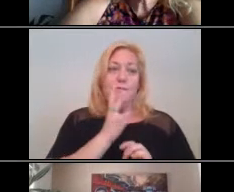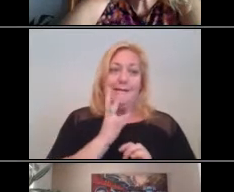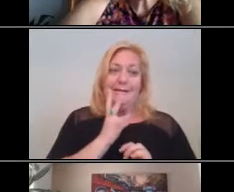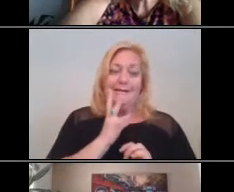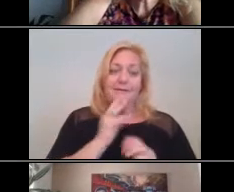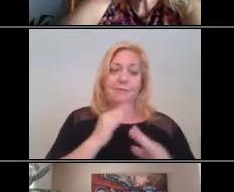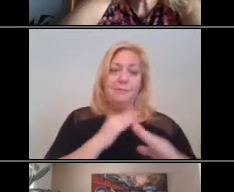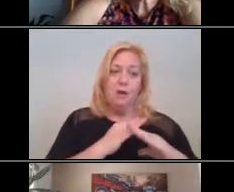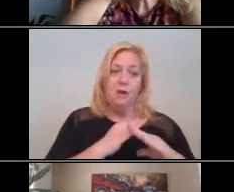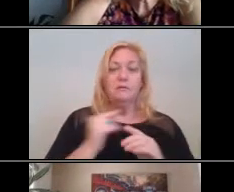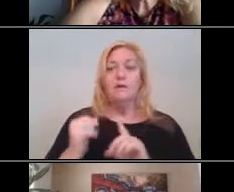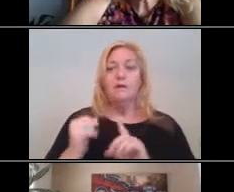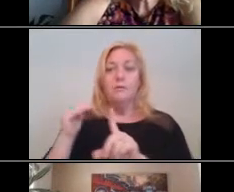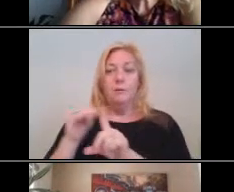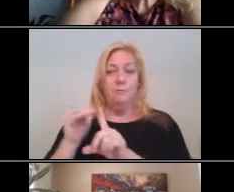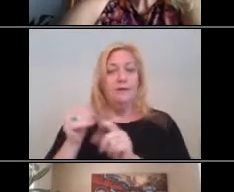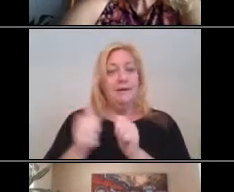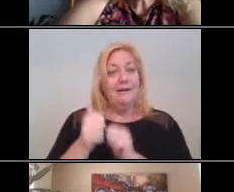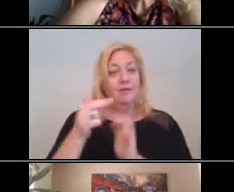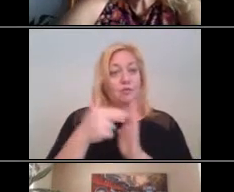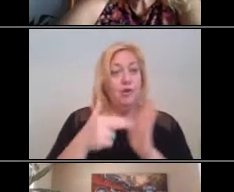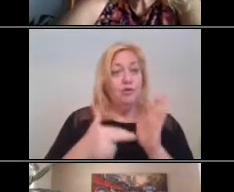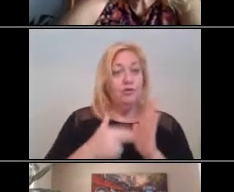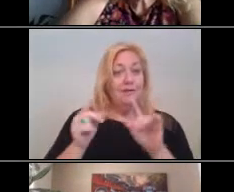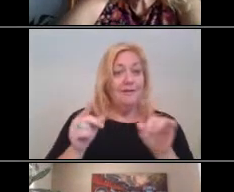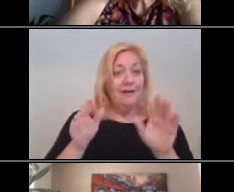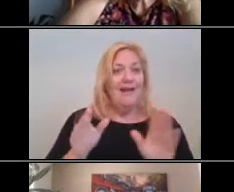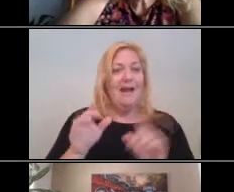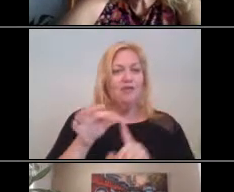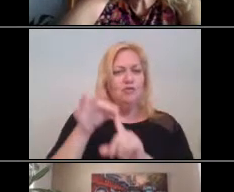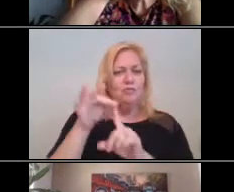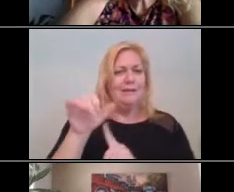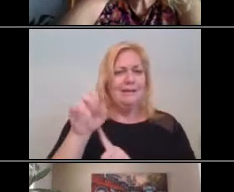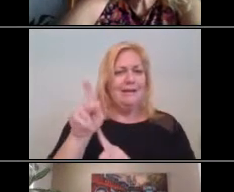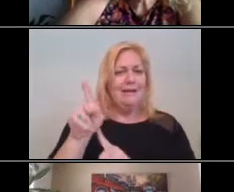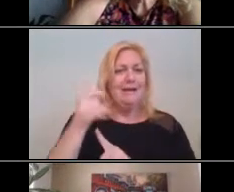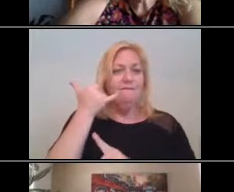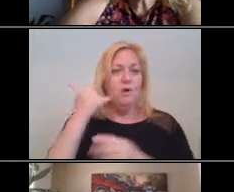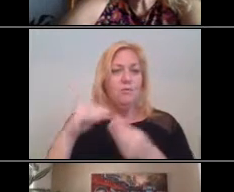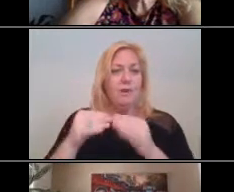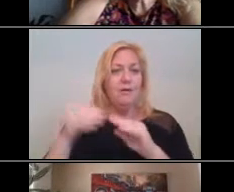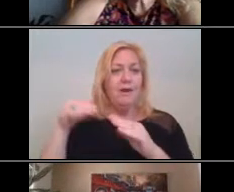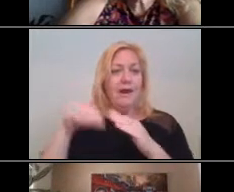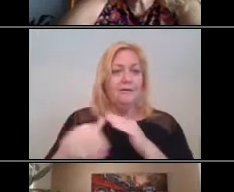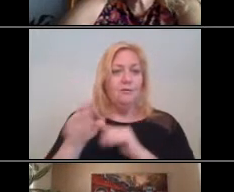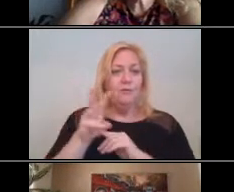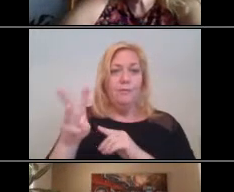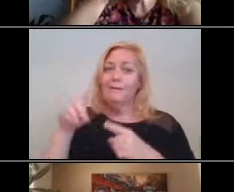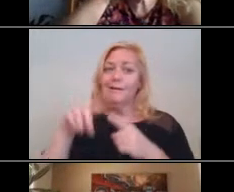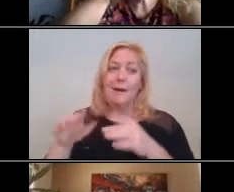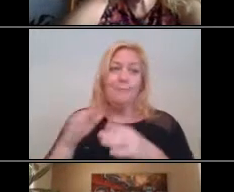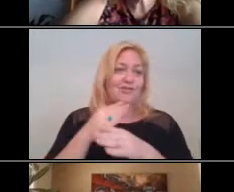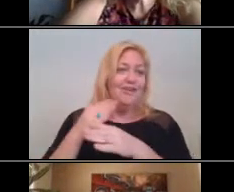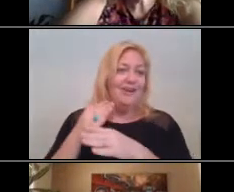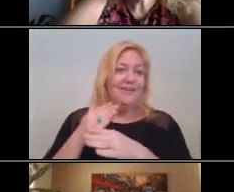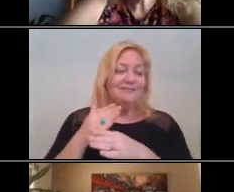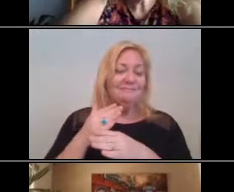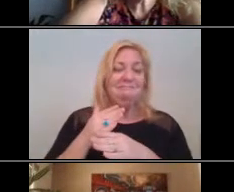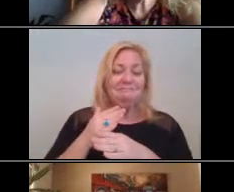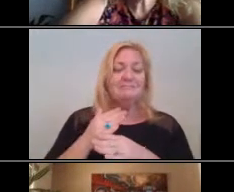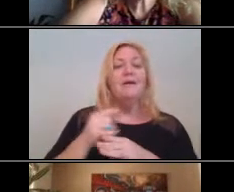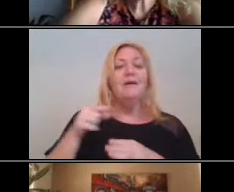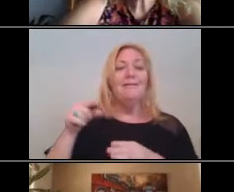a reminder, each registered attendee is provided a unique link and phone number to access the webinar. These cannot be shared with other participants, and